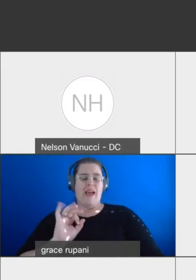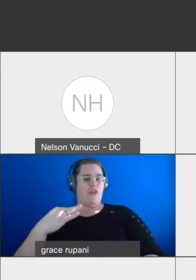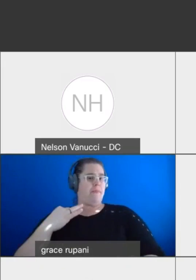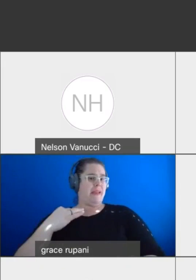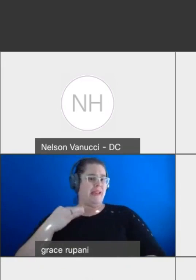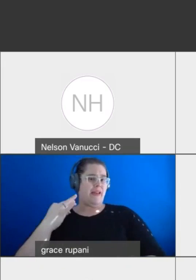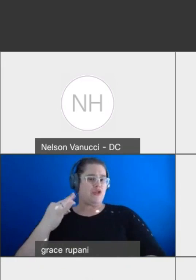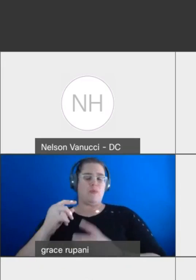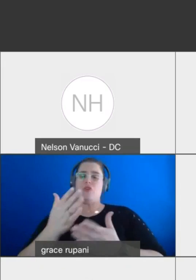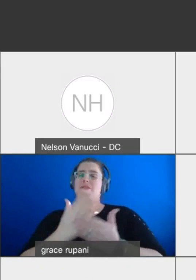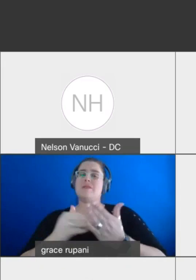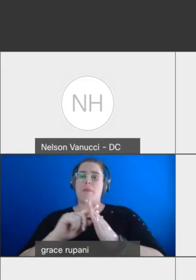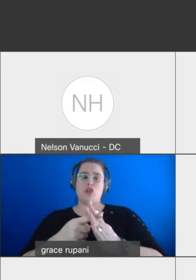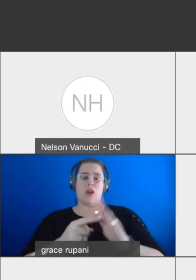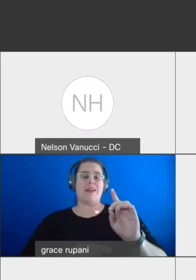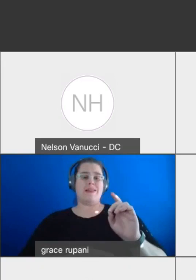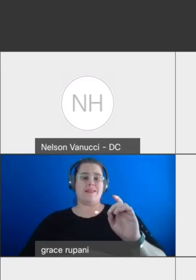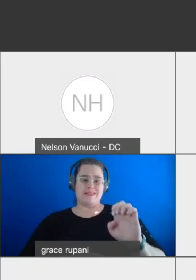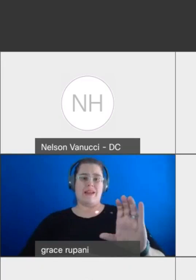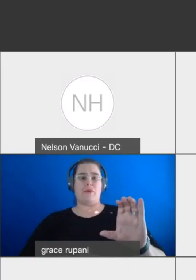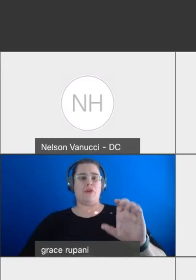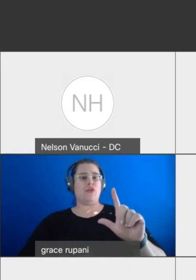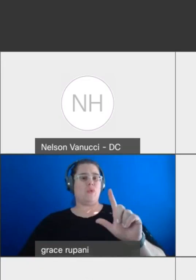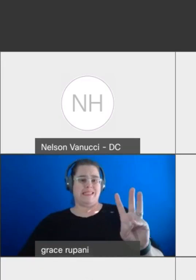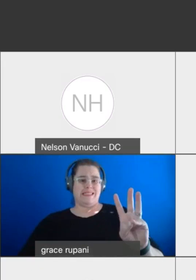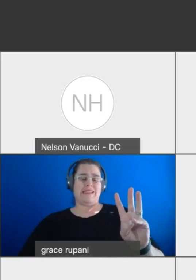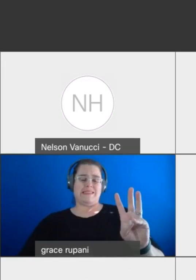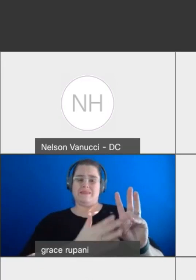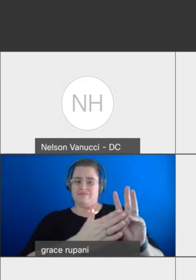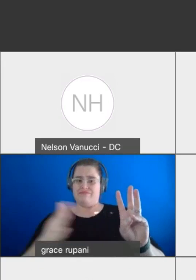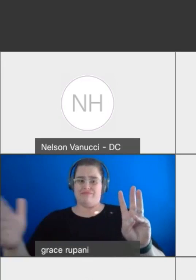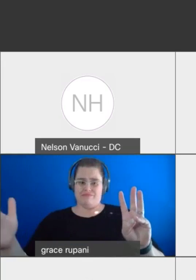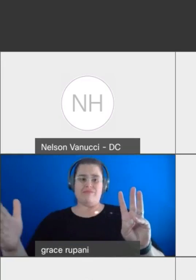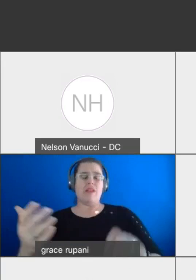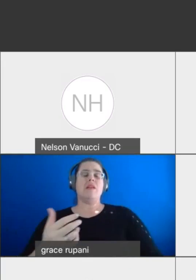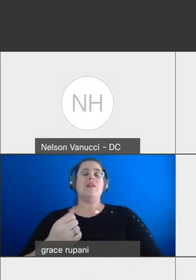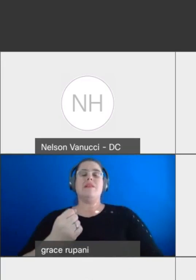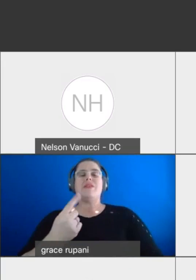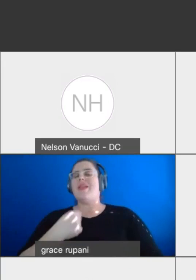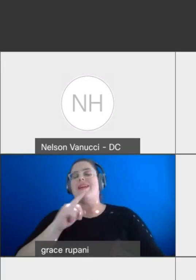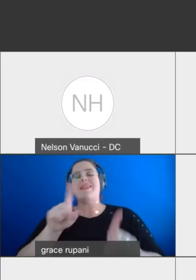the 26th. And so all I can say is, as I said, there